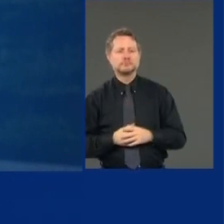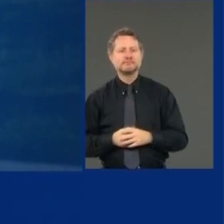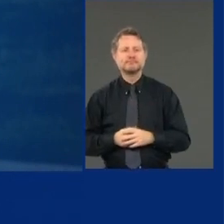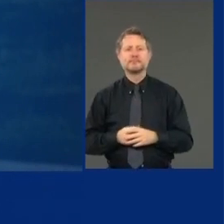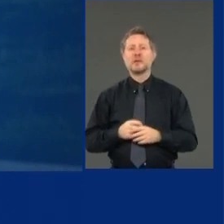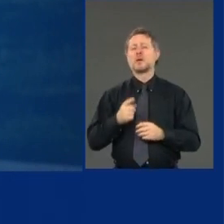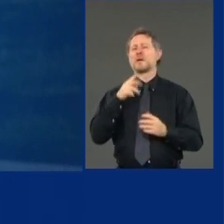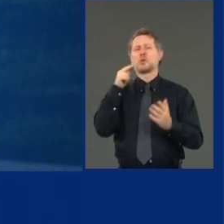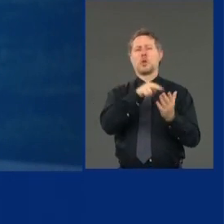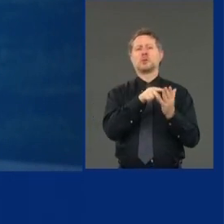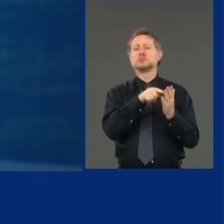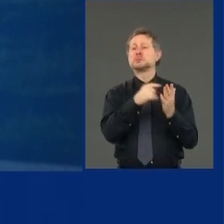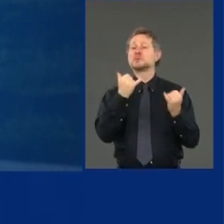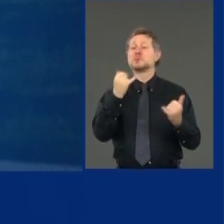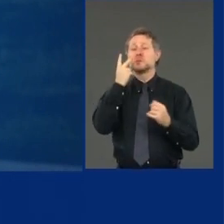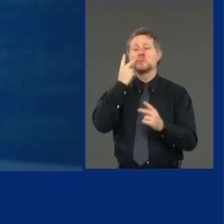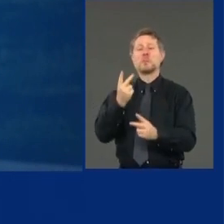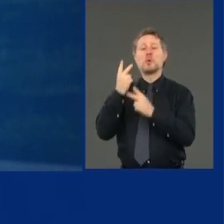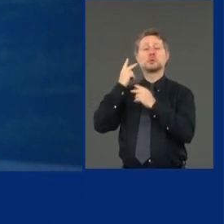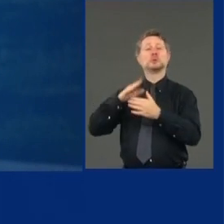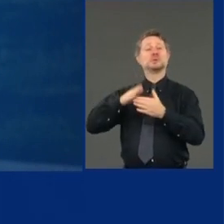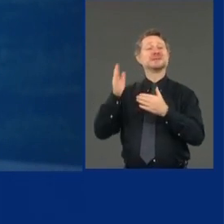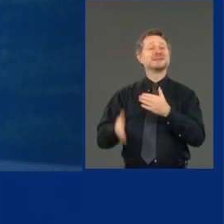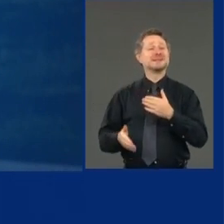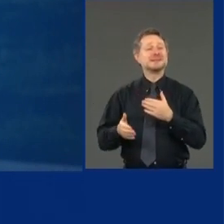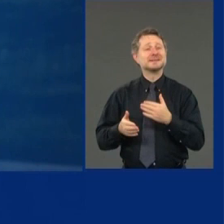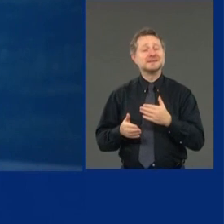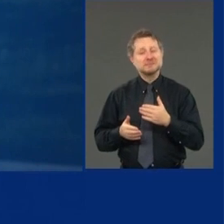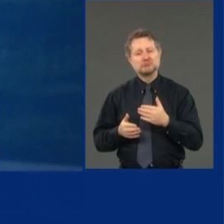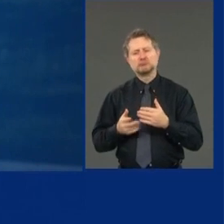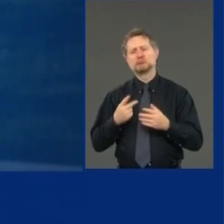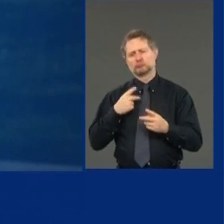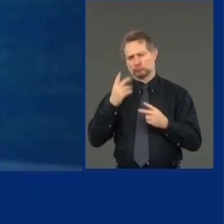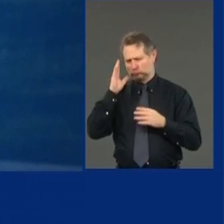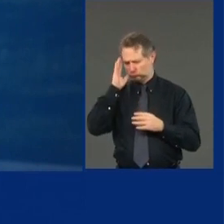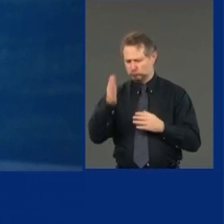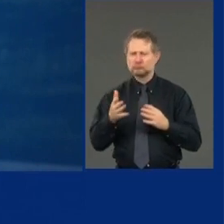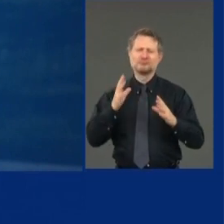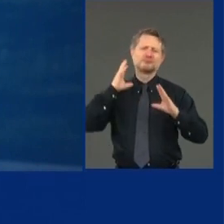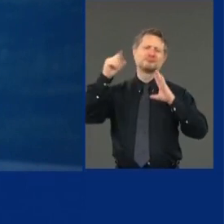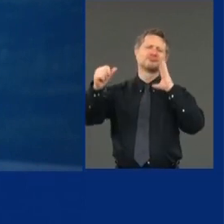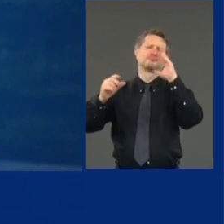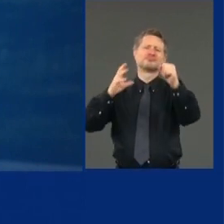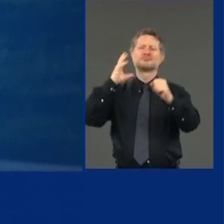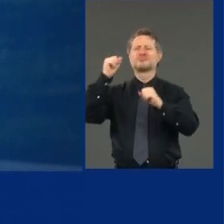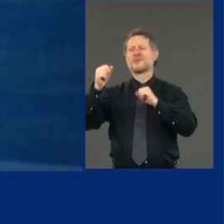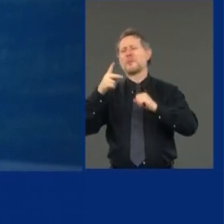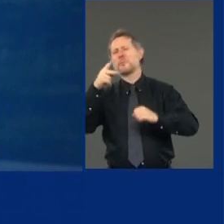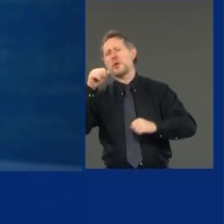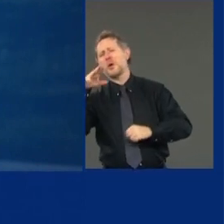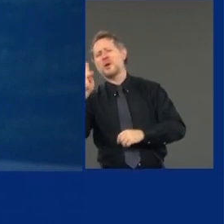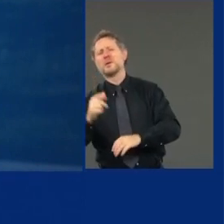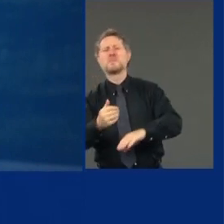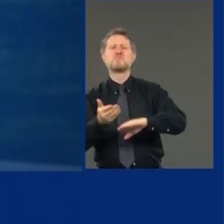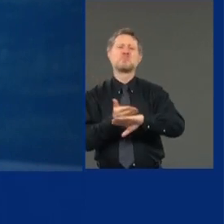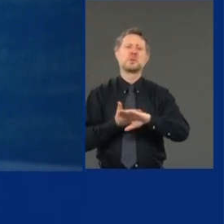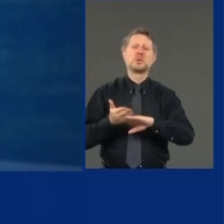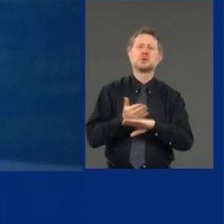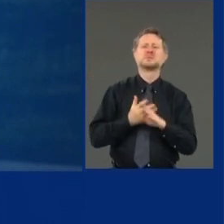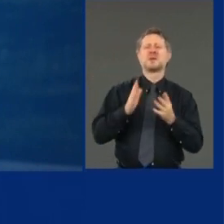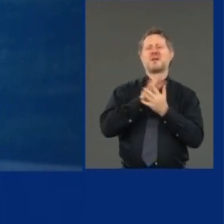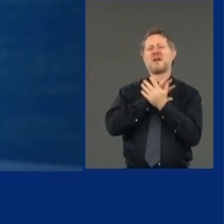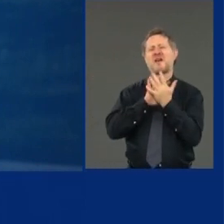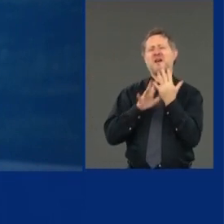It's Memorial Day weekend. We expect people to be getting out, going to parks, beaches, etc. We understand that.